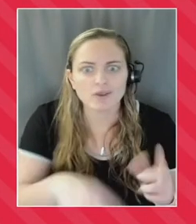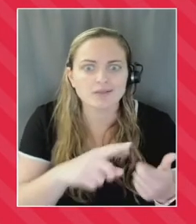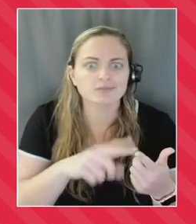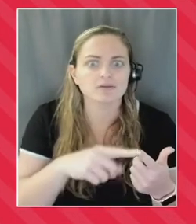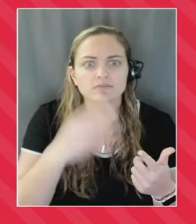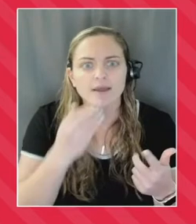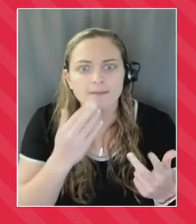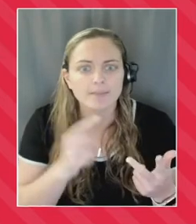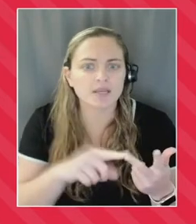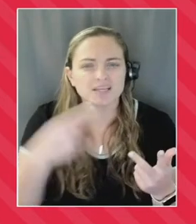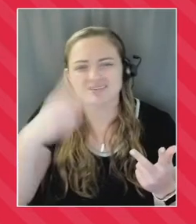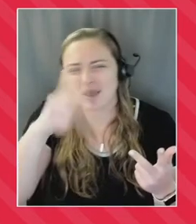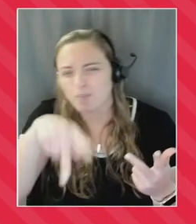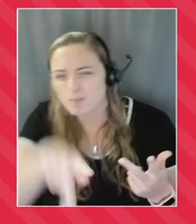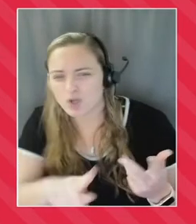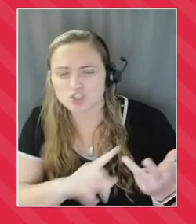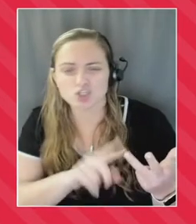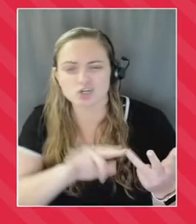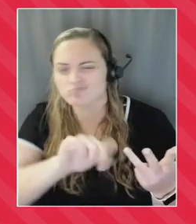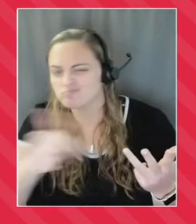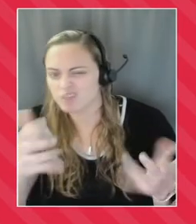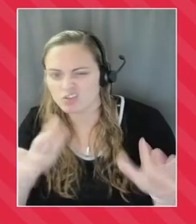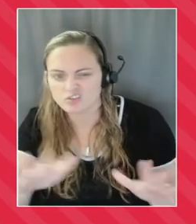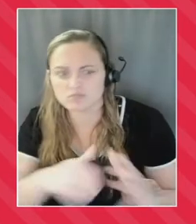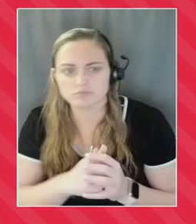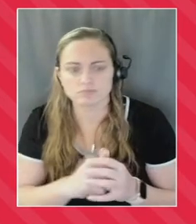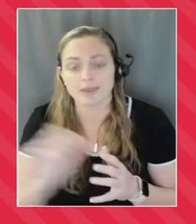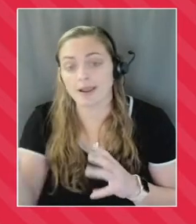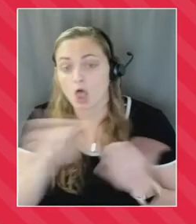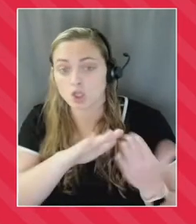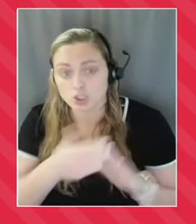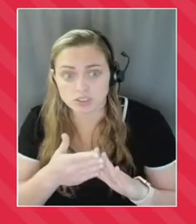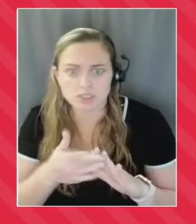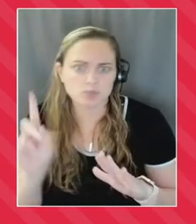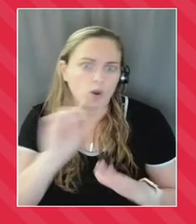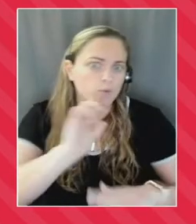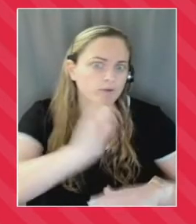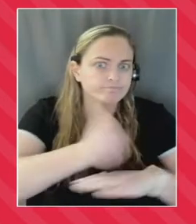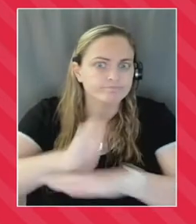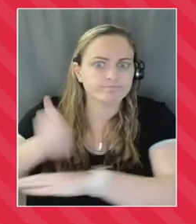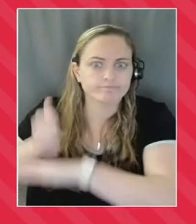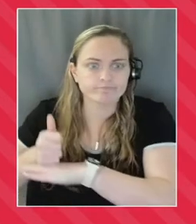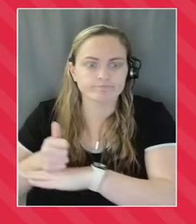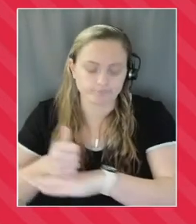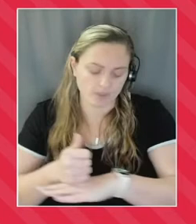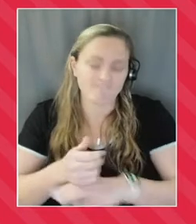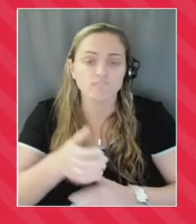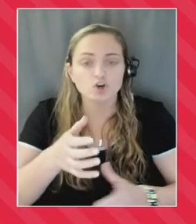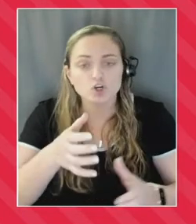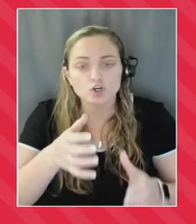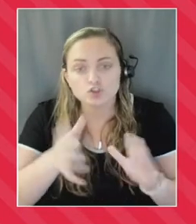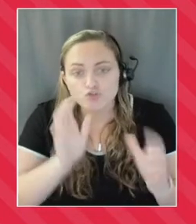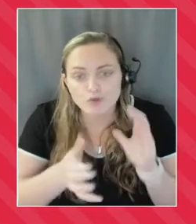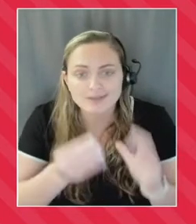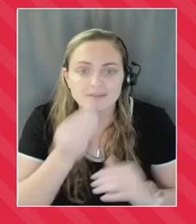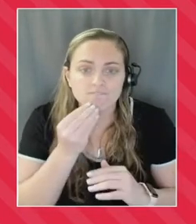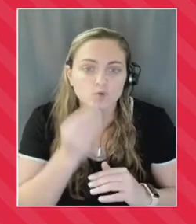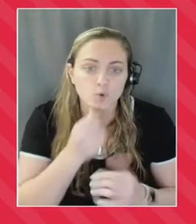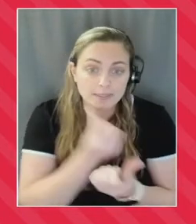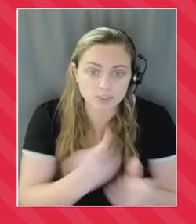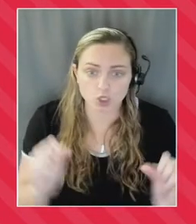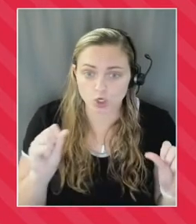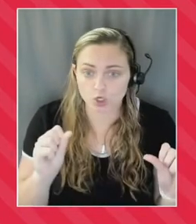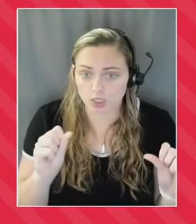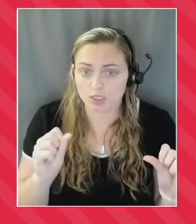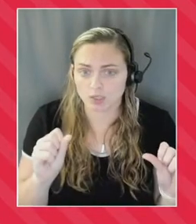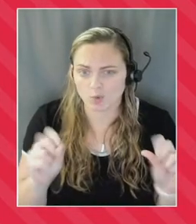cetera, in each of the neighborhoods of the cities in which we operate, and as well as rates of food insecurity and poverty. And